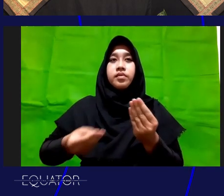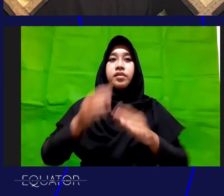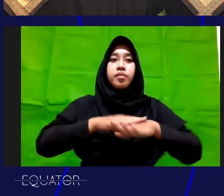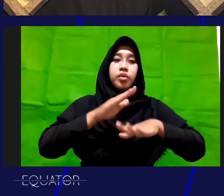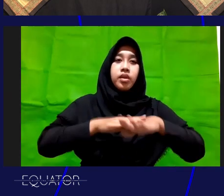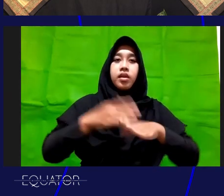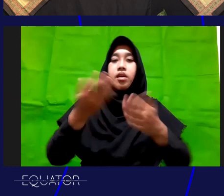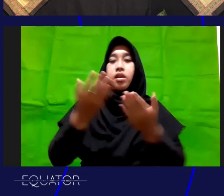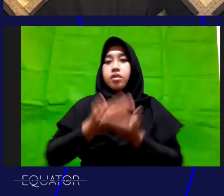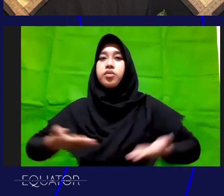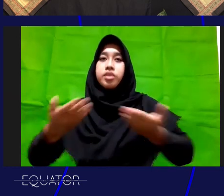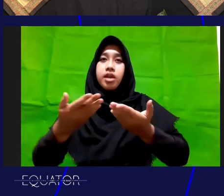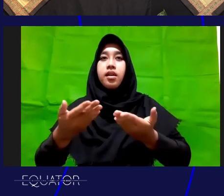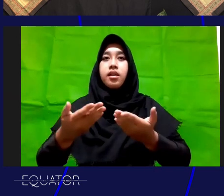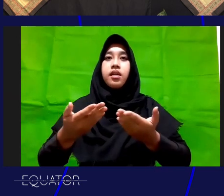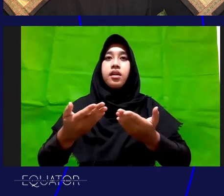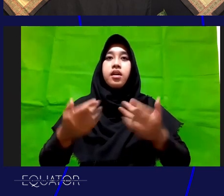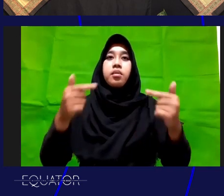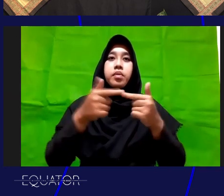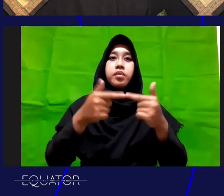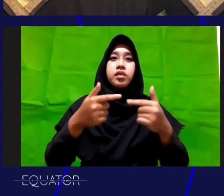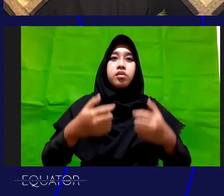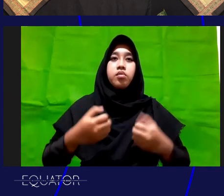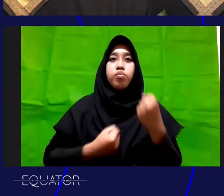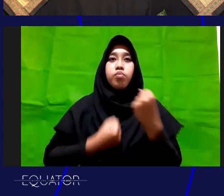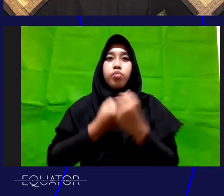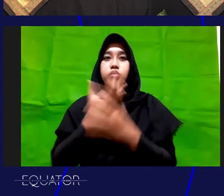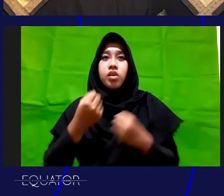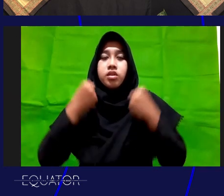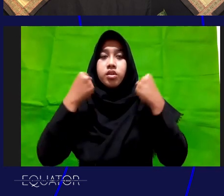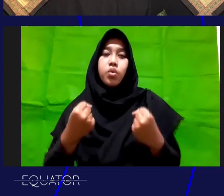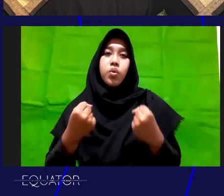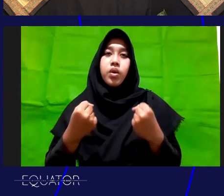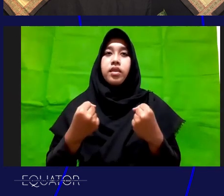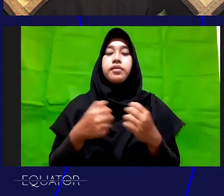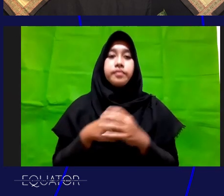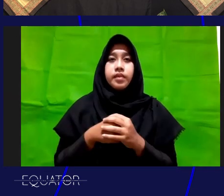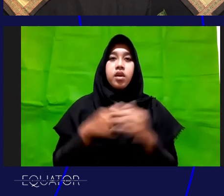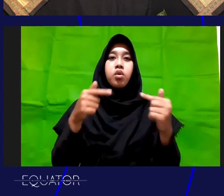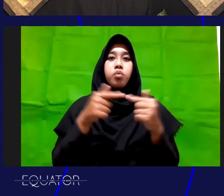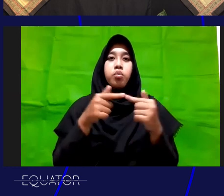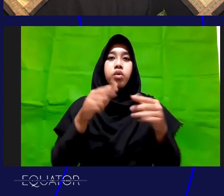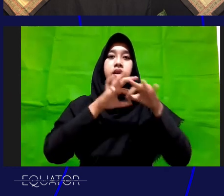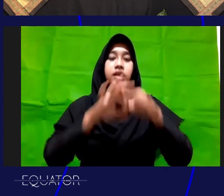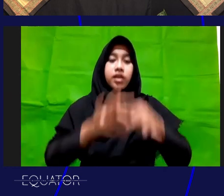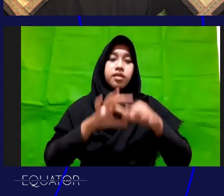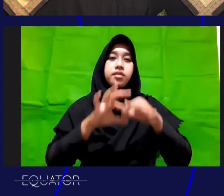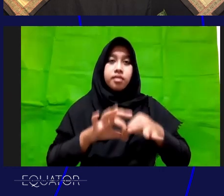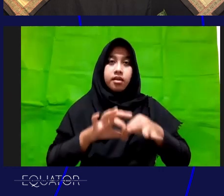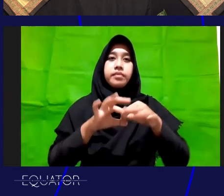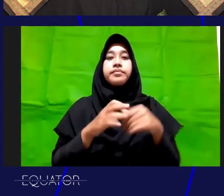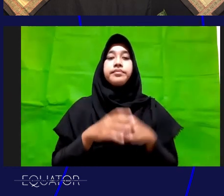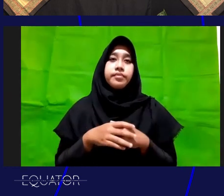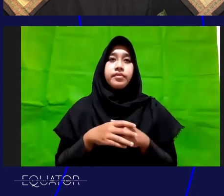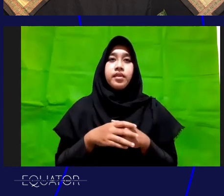which countries they have more power, which countries have more money, and which countries can access the transit between artists, between country to country.